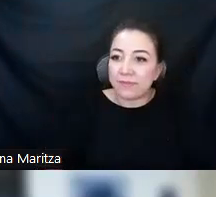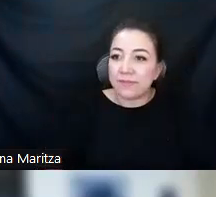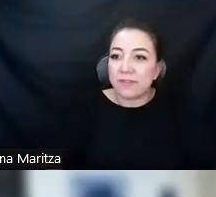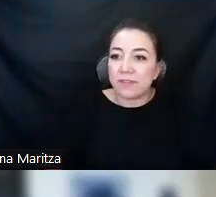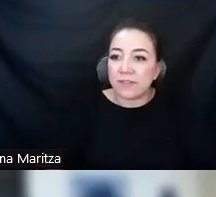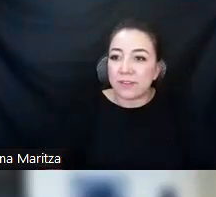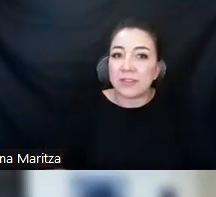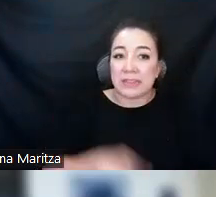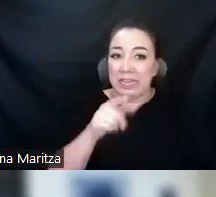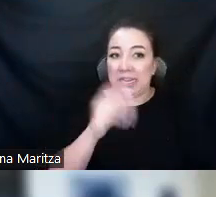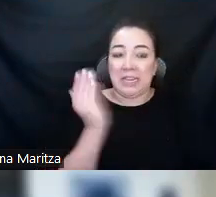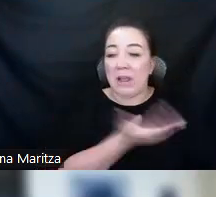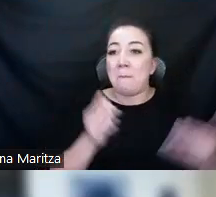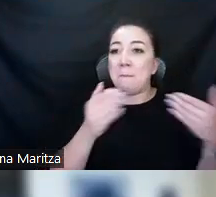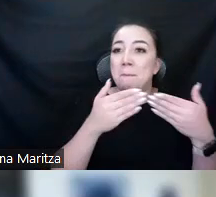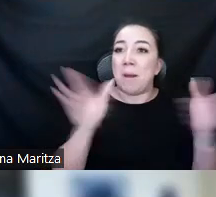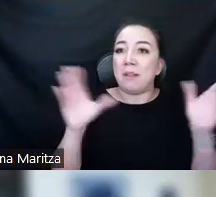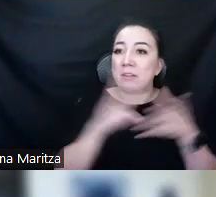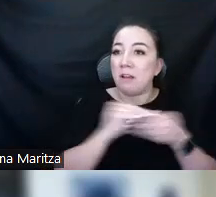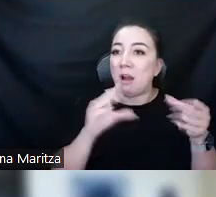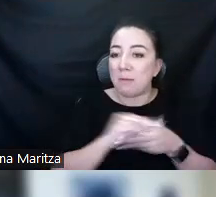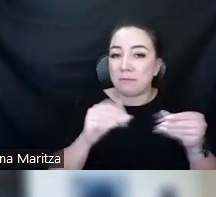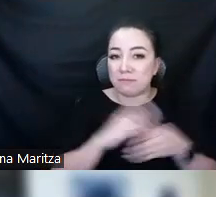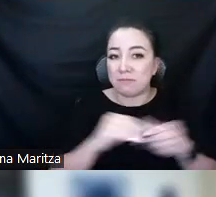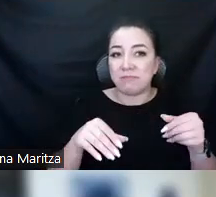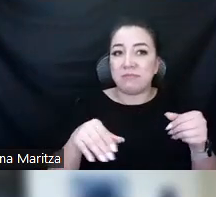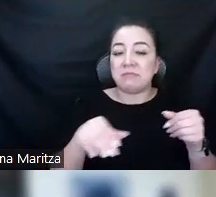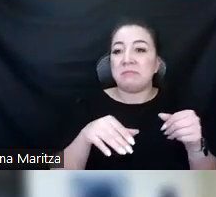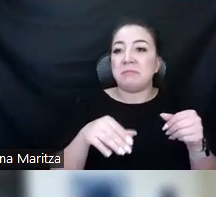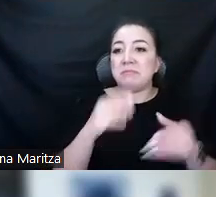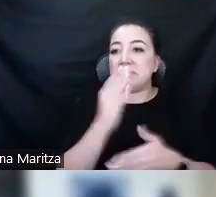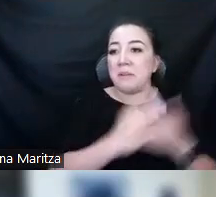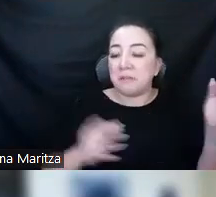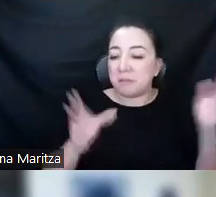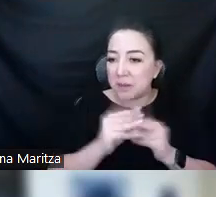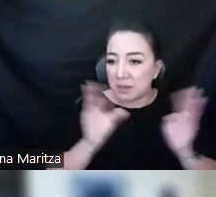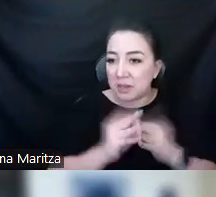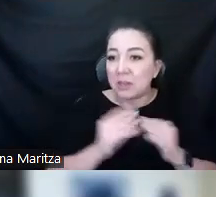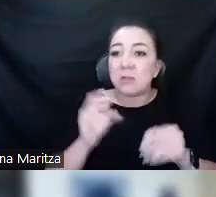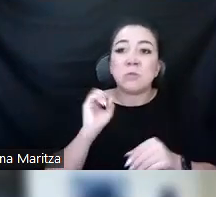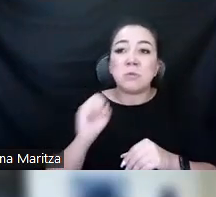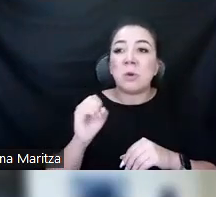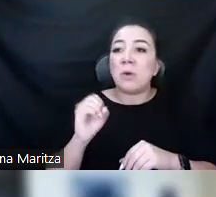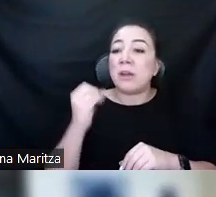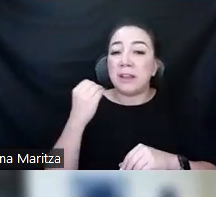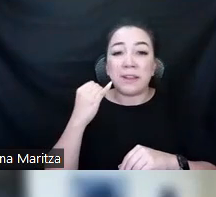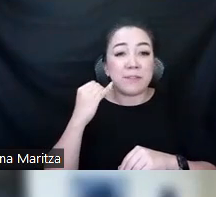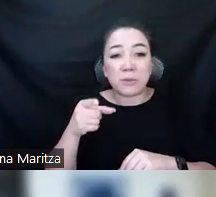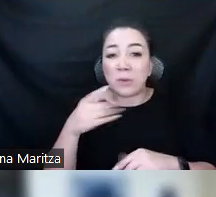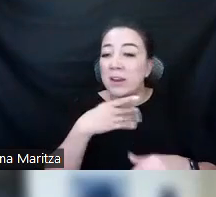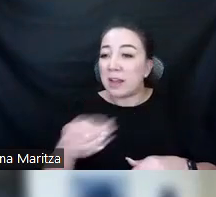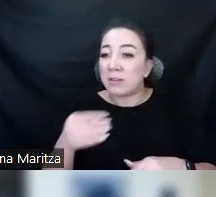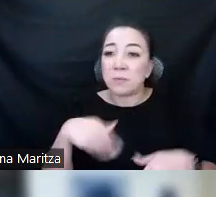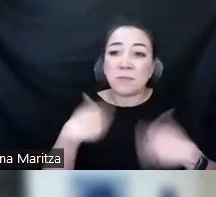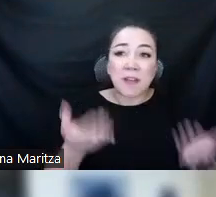This is our public comment section of the meeting. So if you would like to